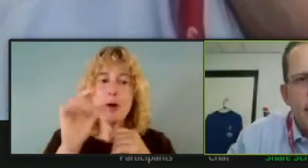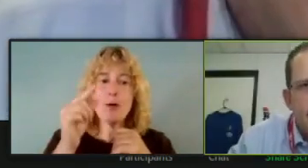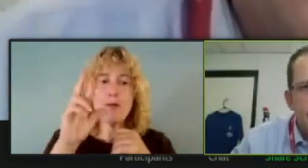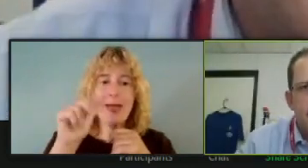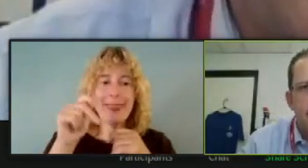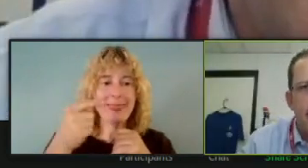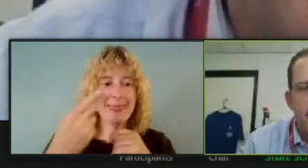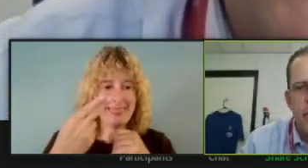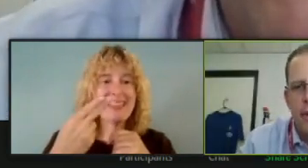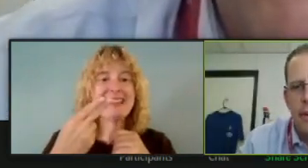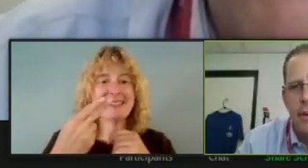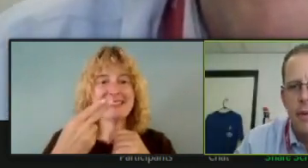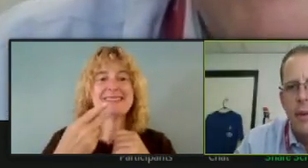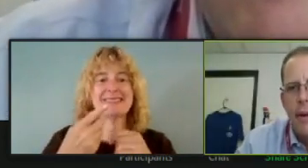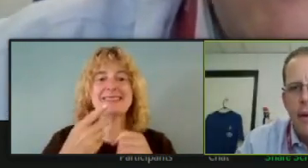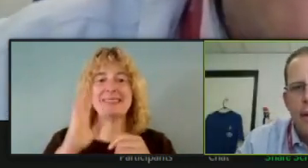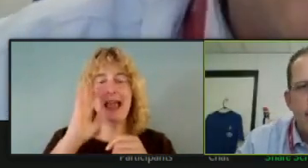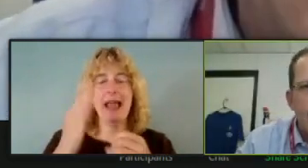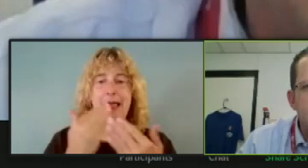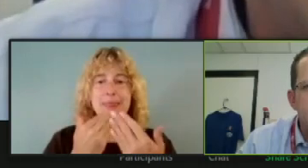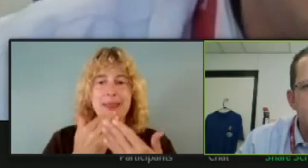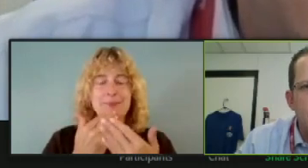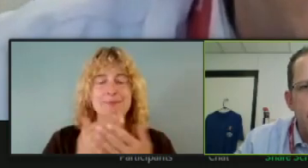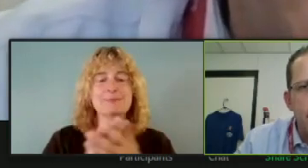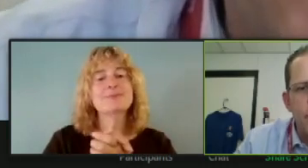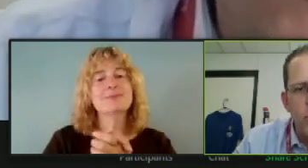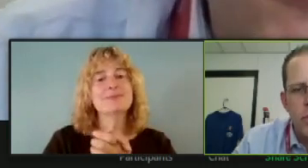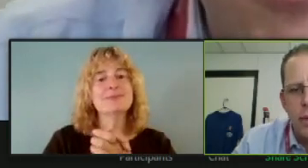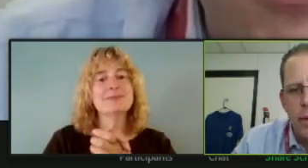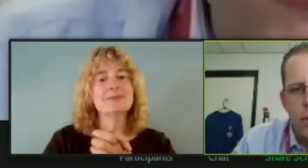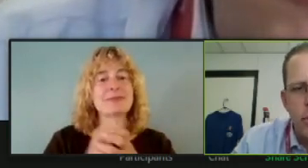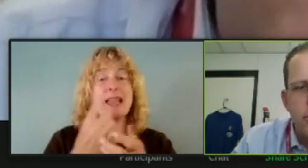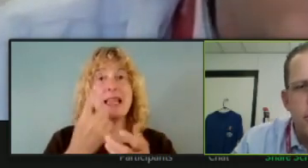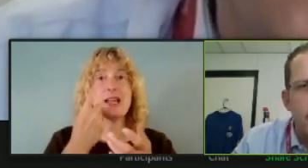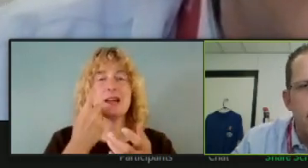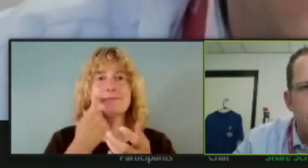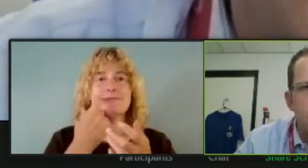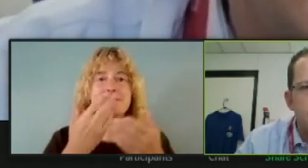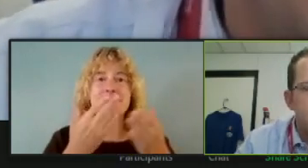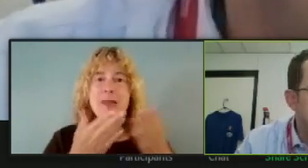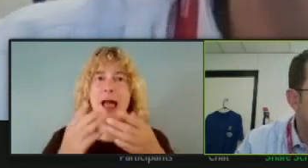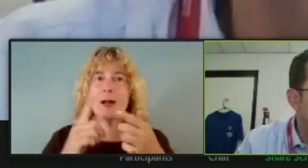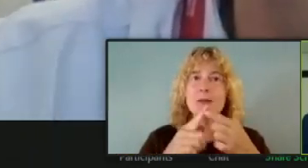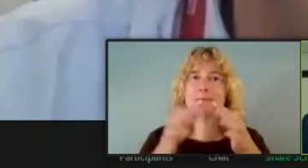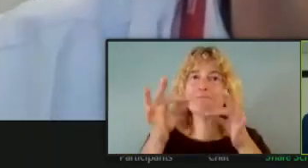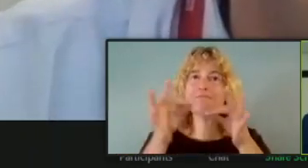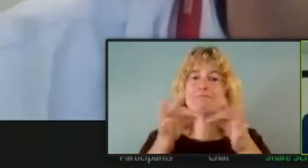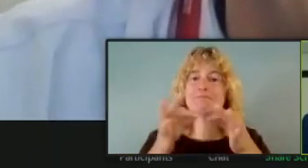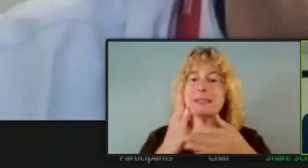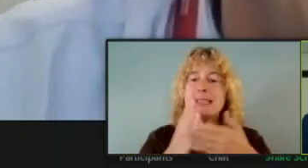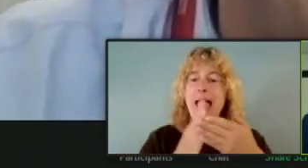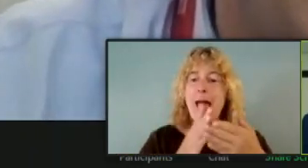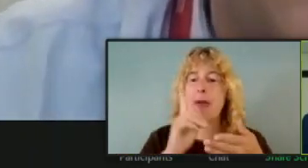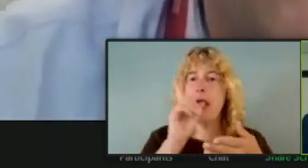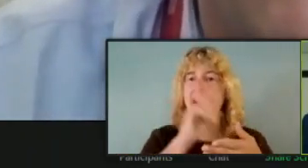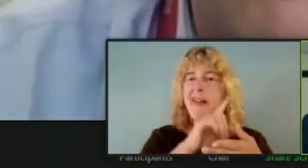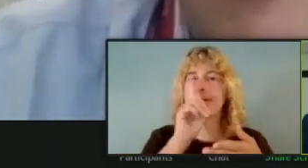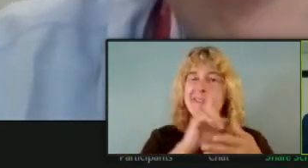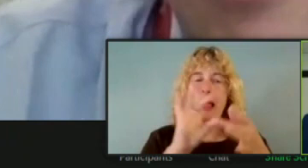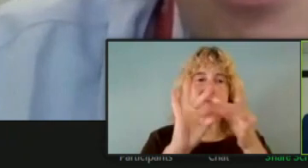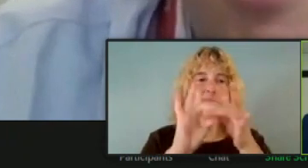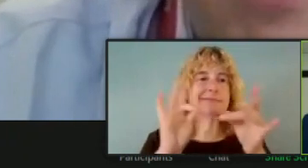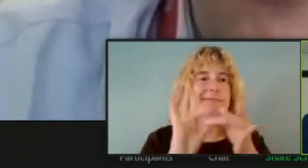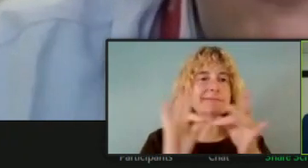Hi, thanks for having me. I just was going to go through some of the myths that have been kind of out